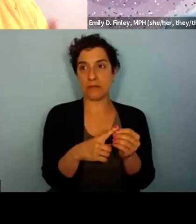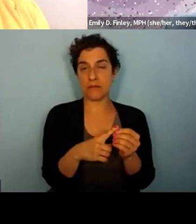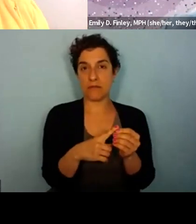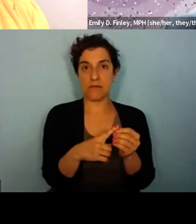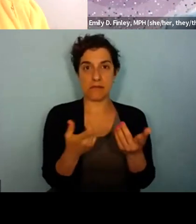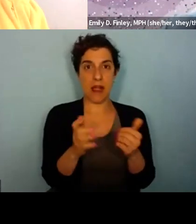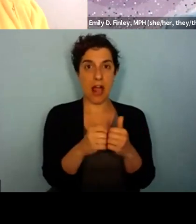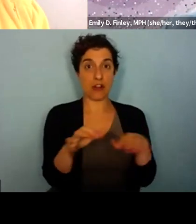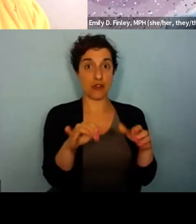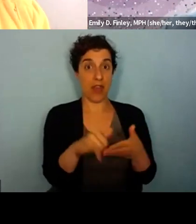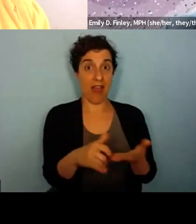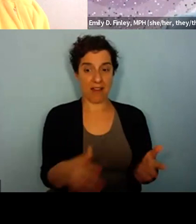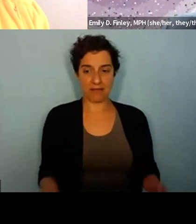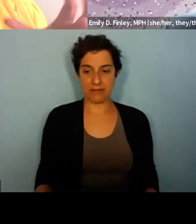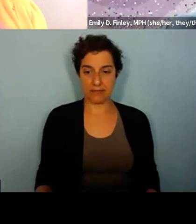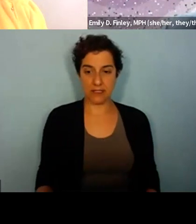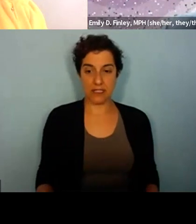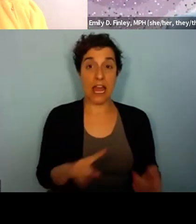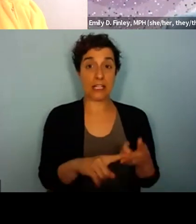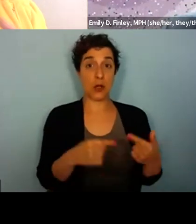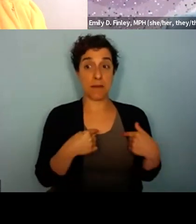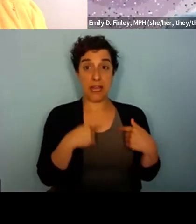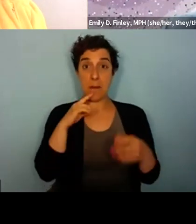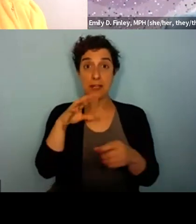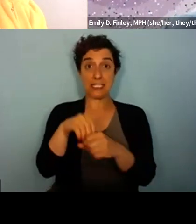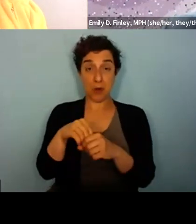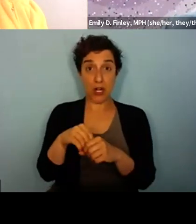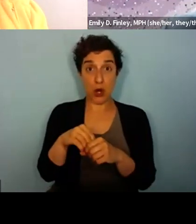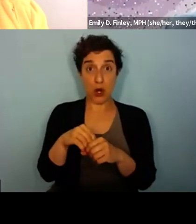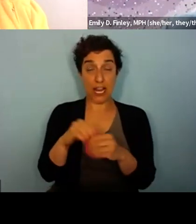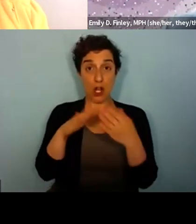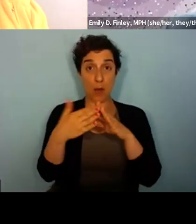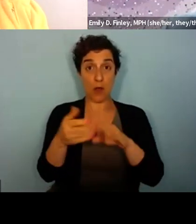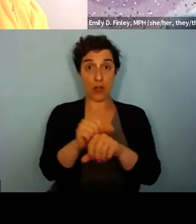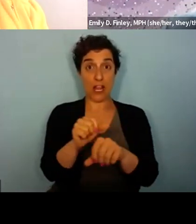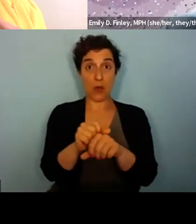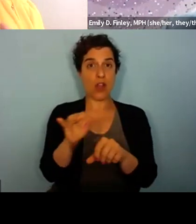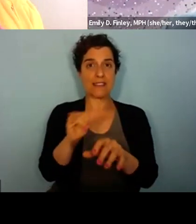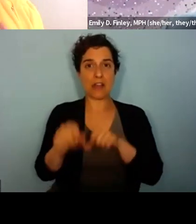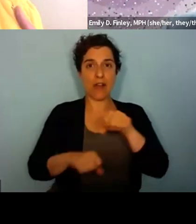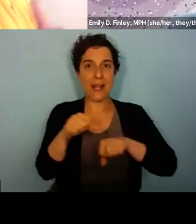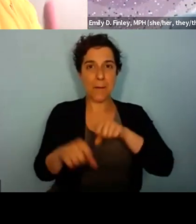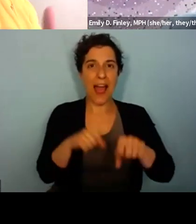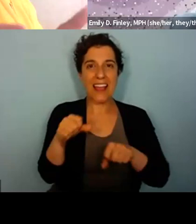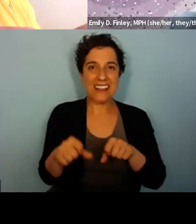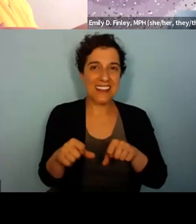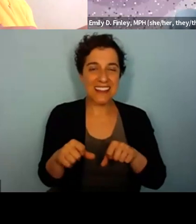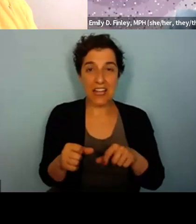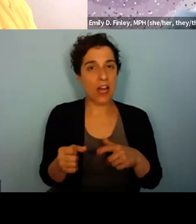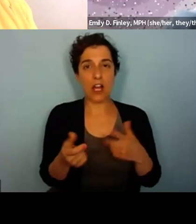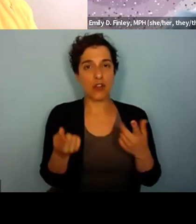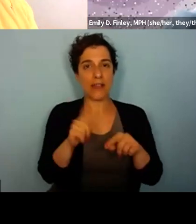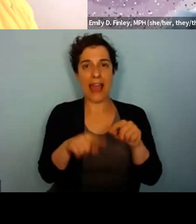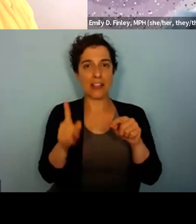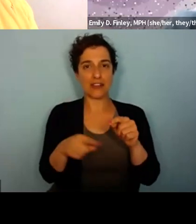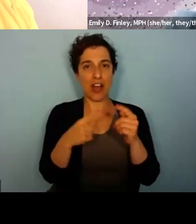about how to do that. And to me, I think participatory community work is more like riding a bike. You can't just